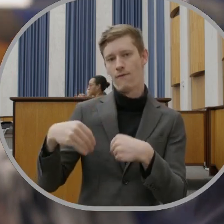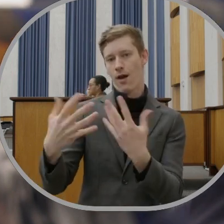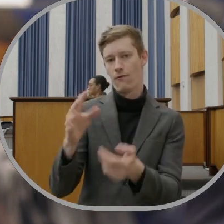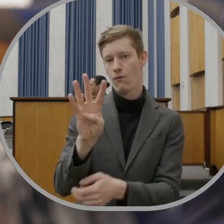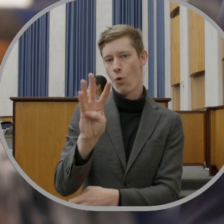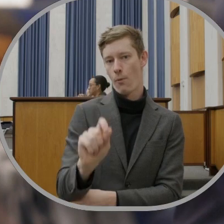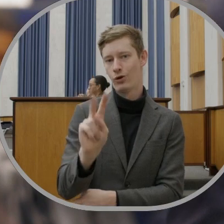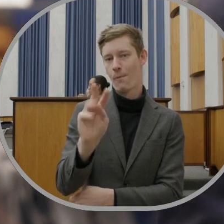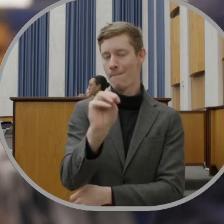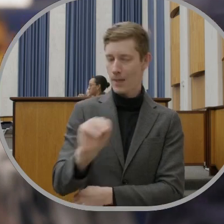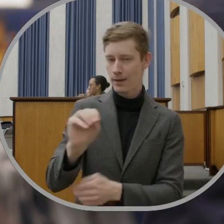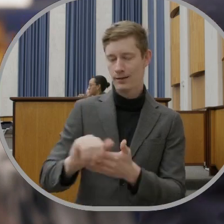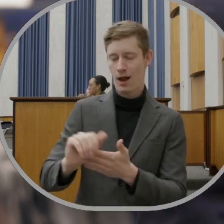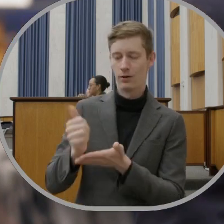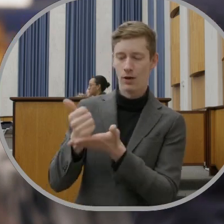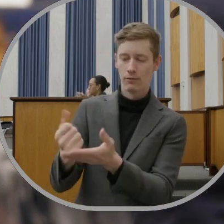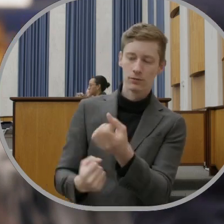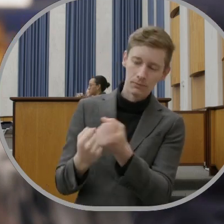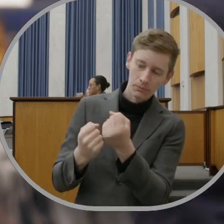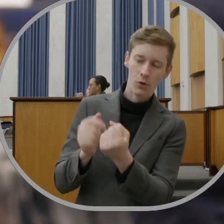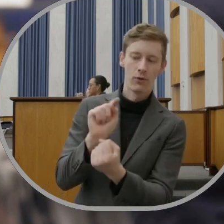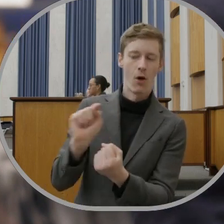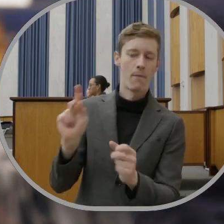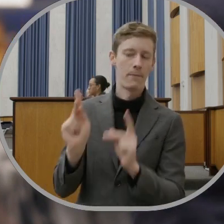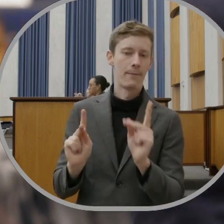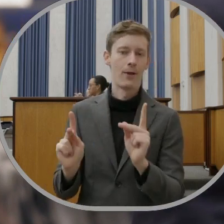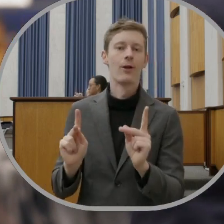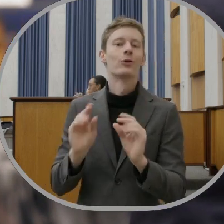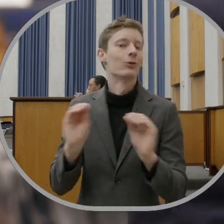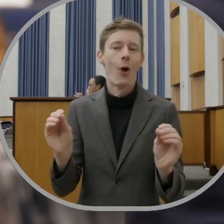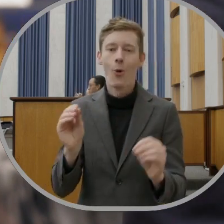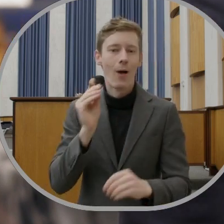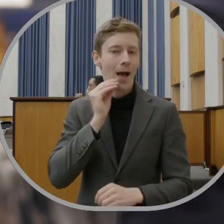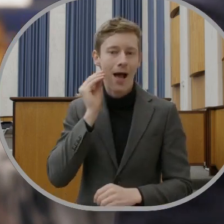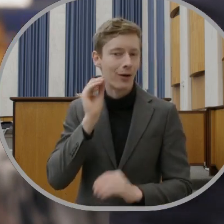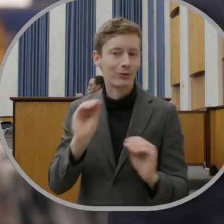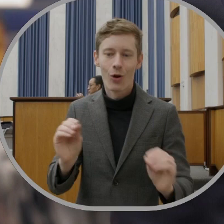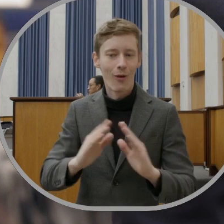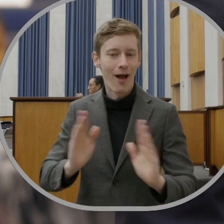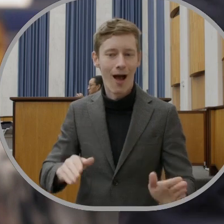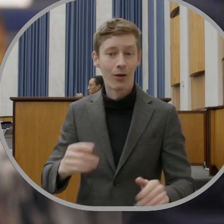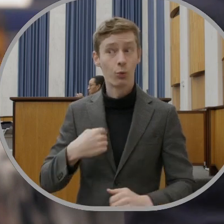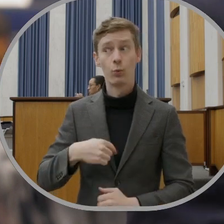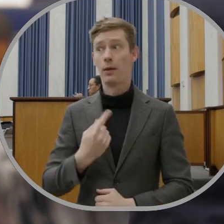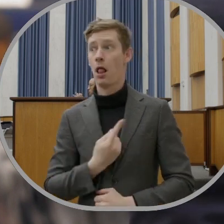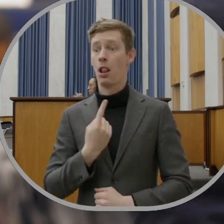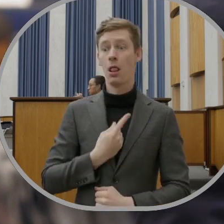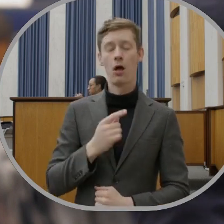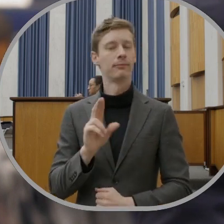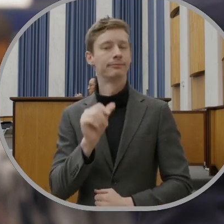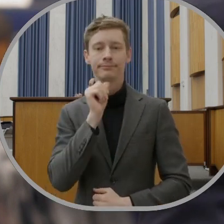unhoused. Furthermore, I am proud to share and acknowledge that we are not alone in this work.